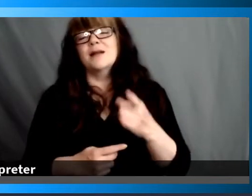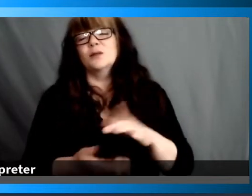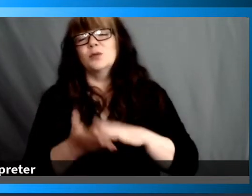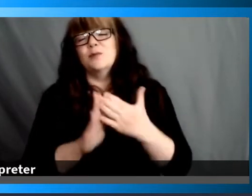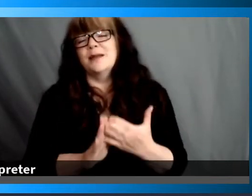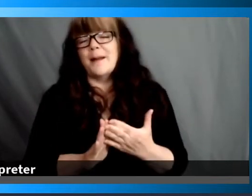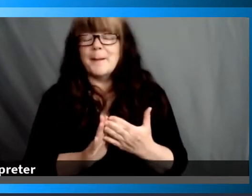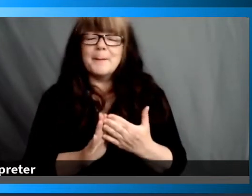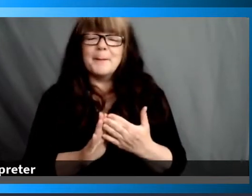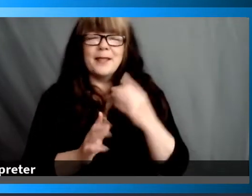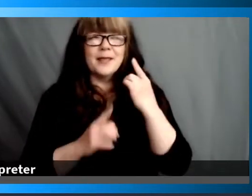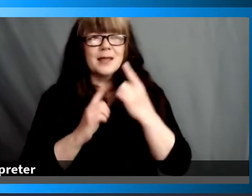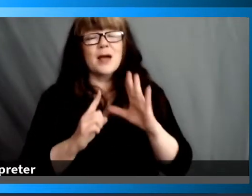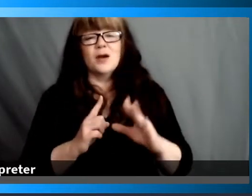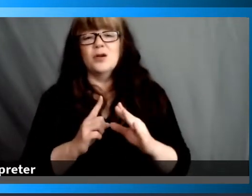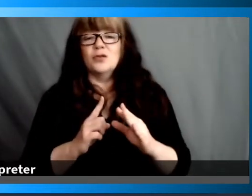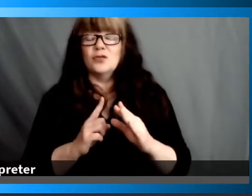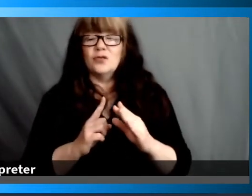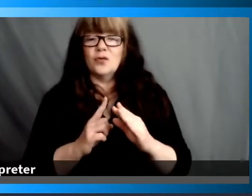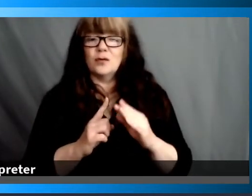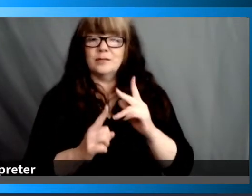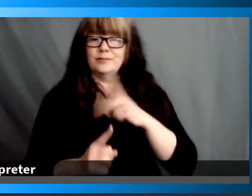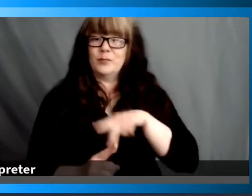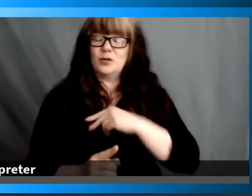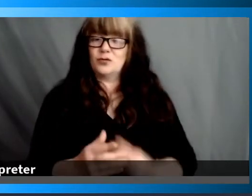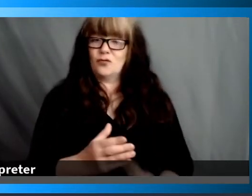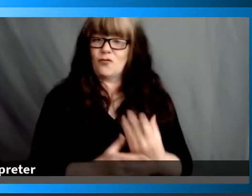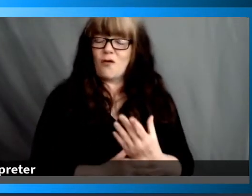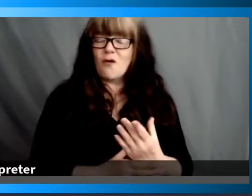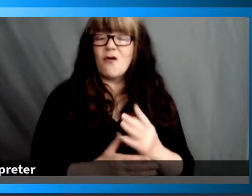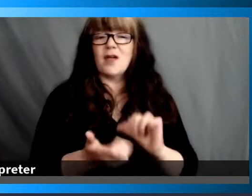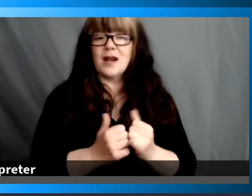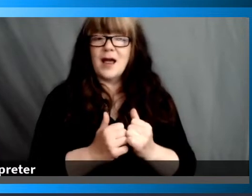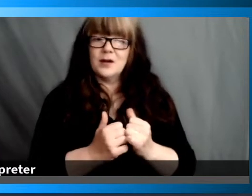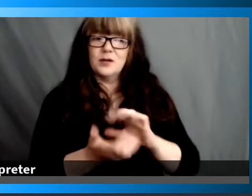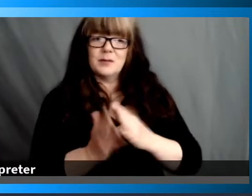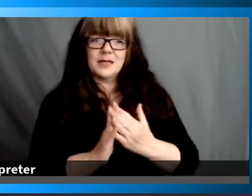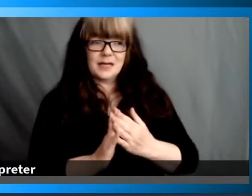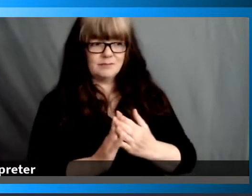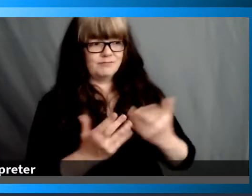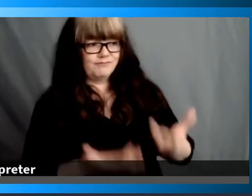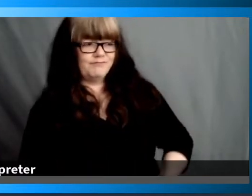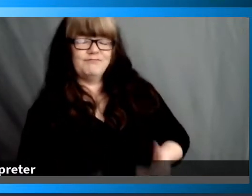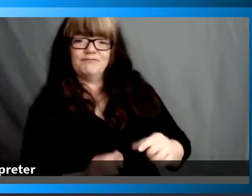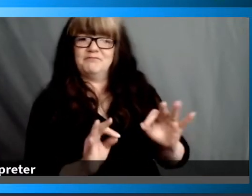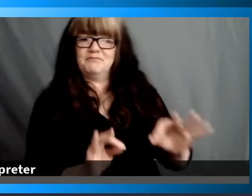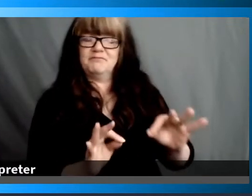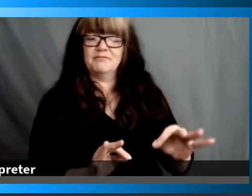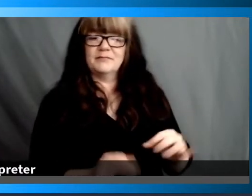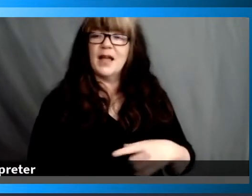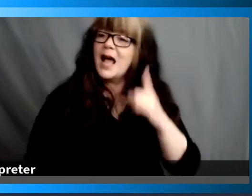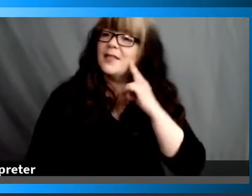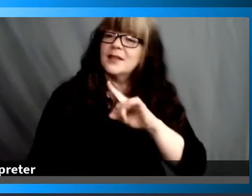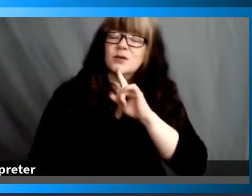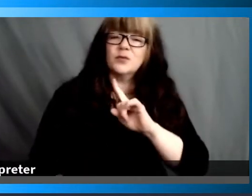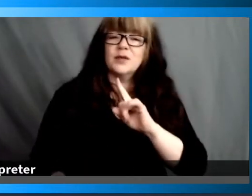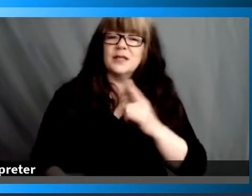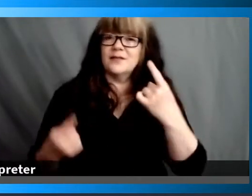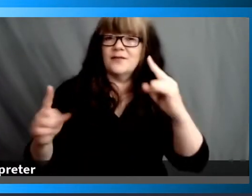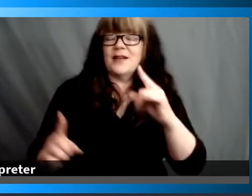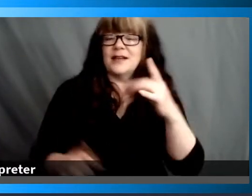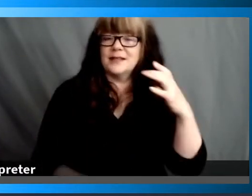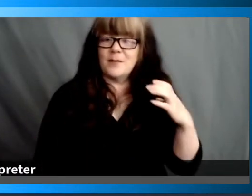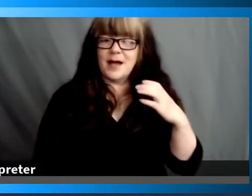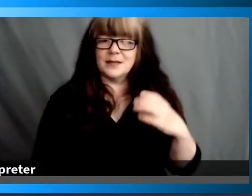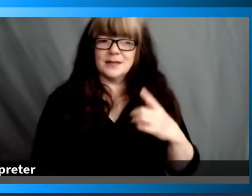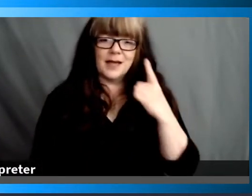he's grown so much and really come into his own over 3 seasons? I think he'll be a really effective boss. Like, I think